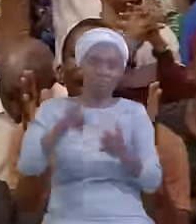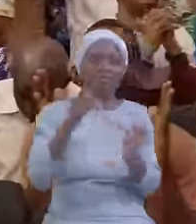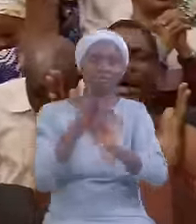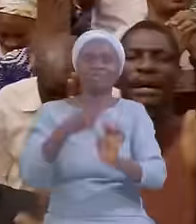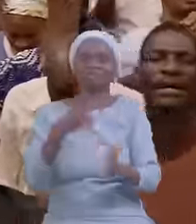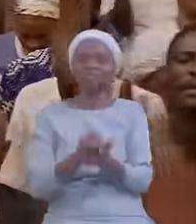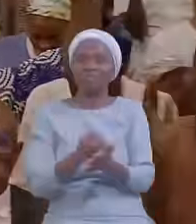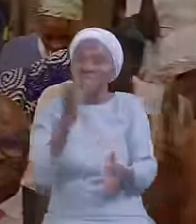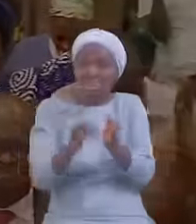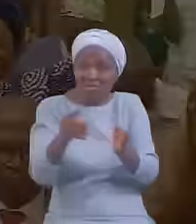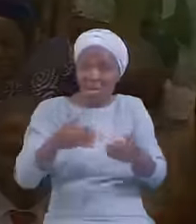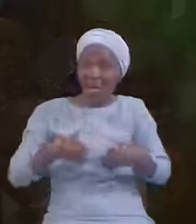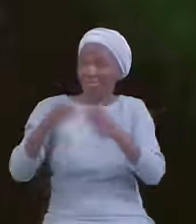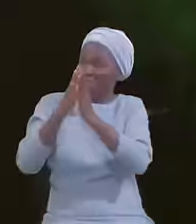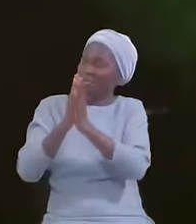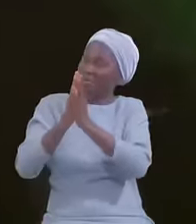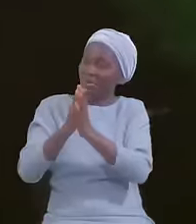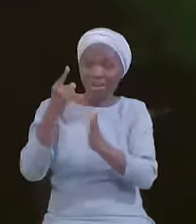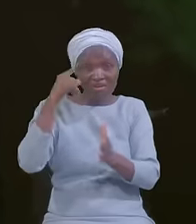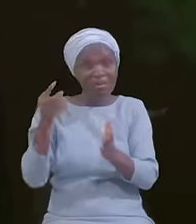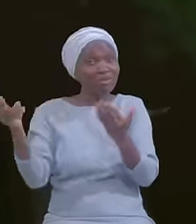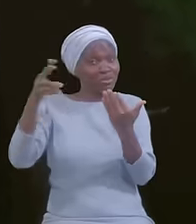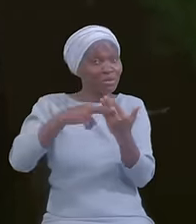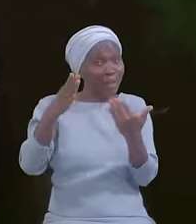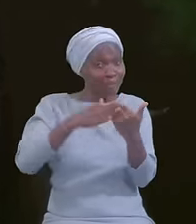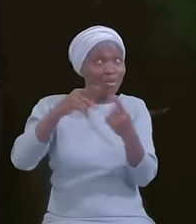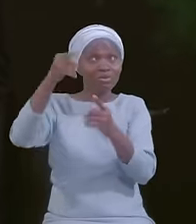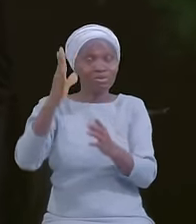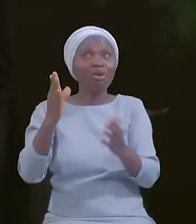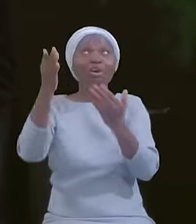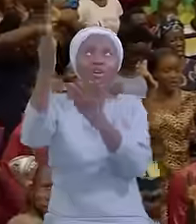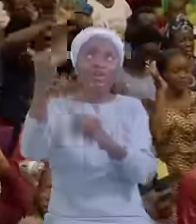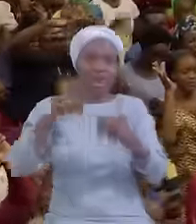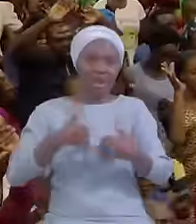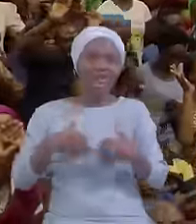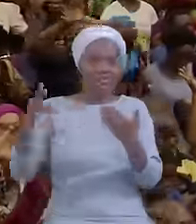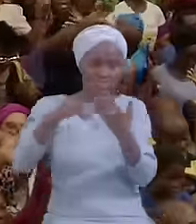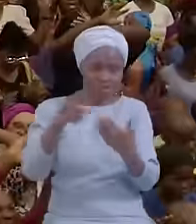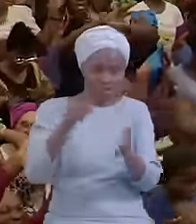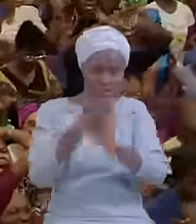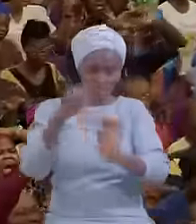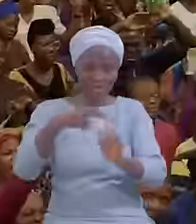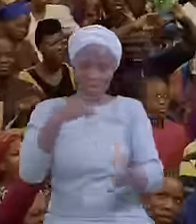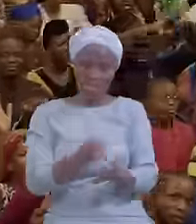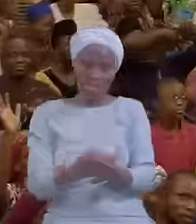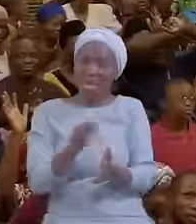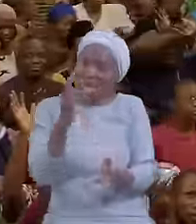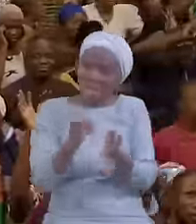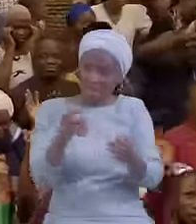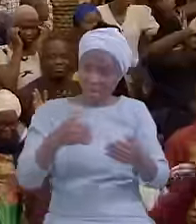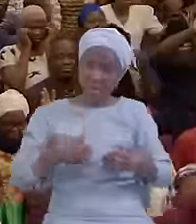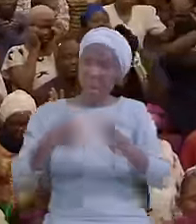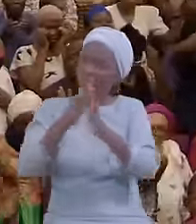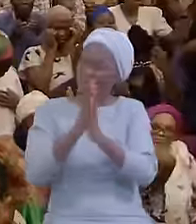If you have prayed for restoration, the Lord has restored you. If you have prayed